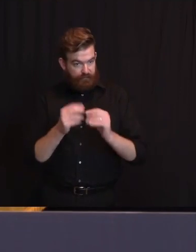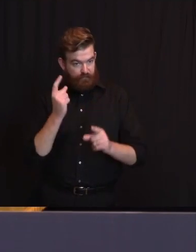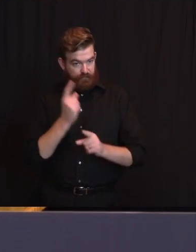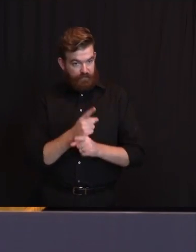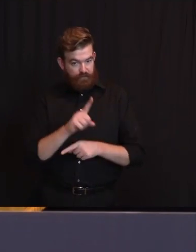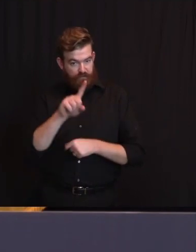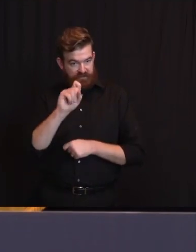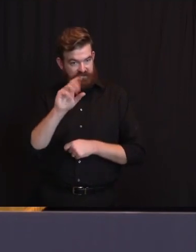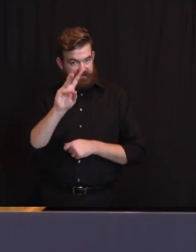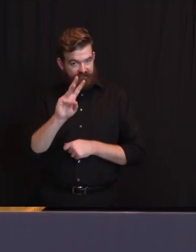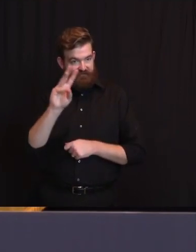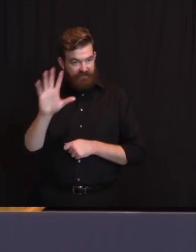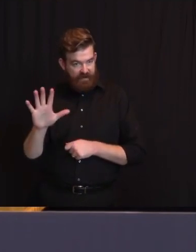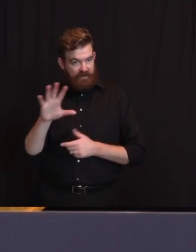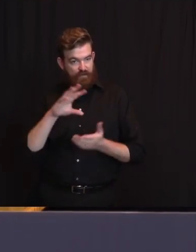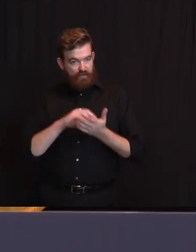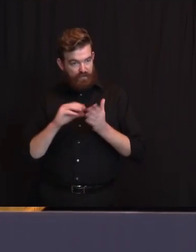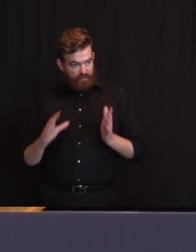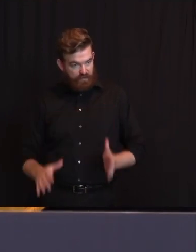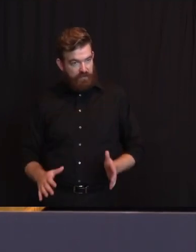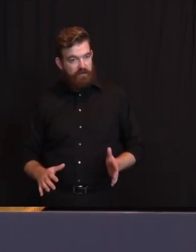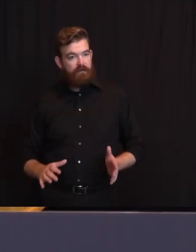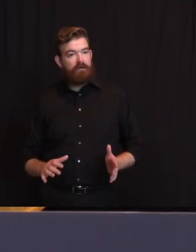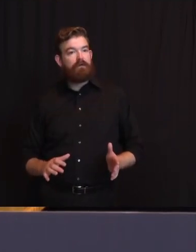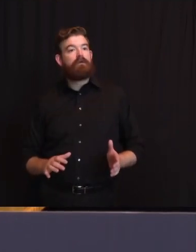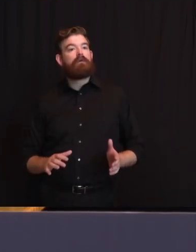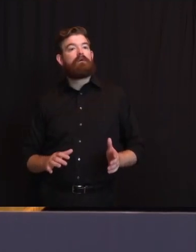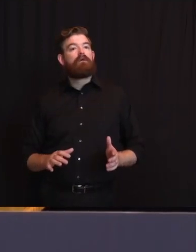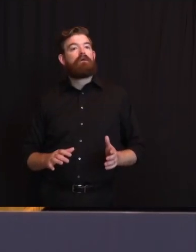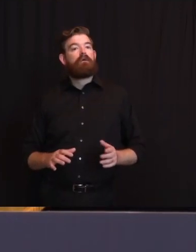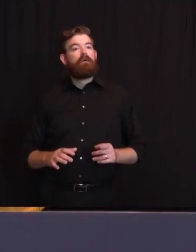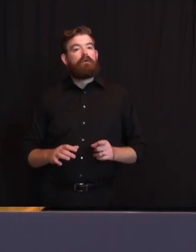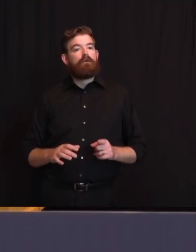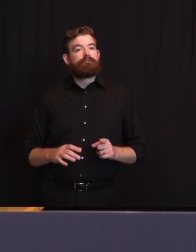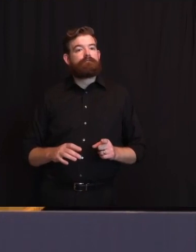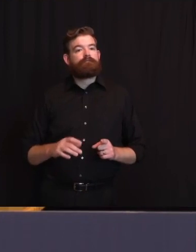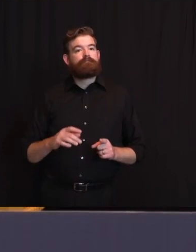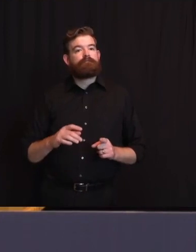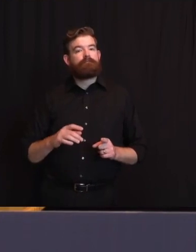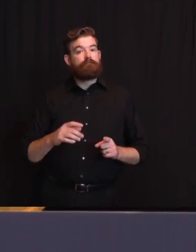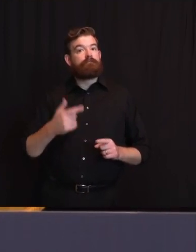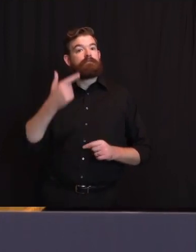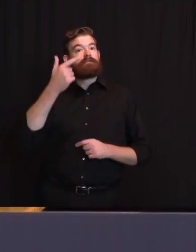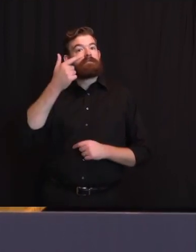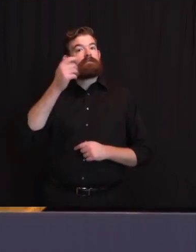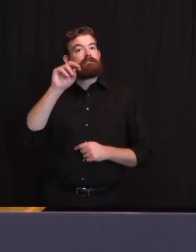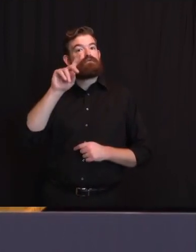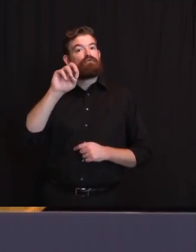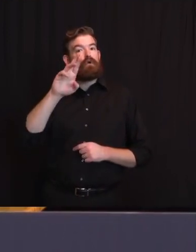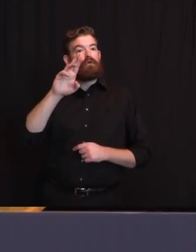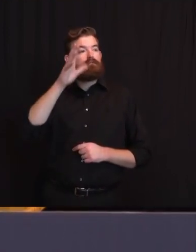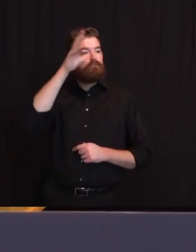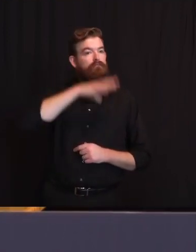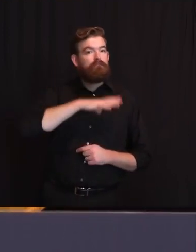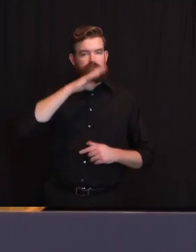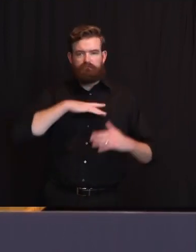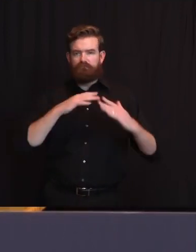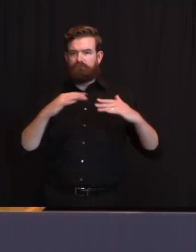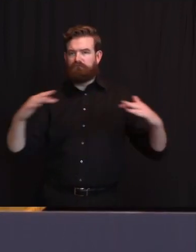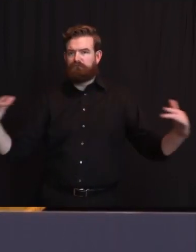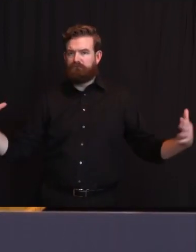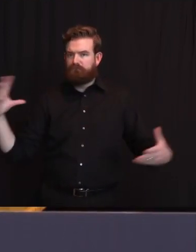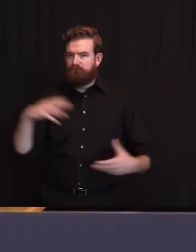gender diversity and diversity more broadly. And that was really special to see every corner of the state represented. Judy